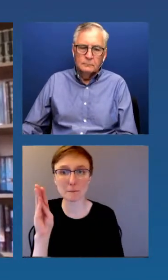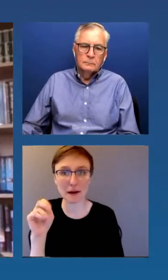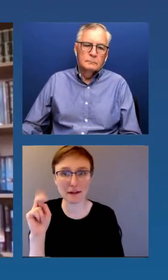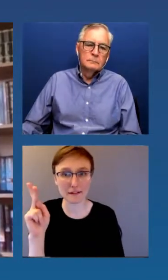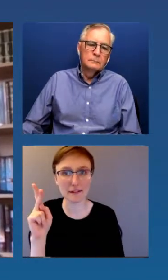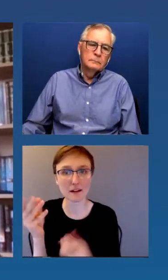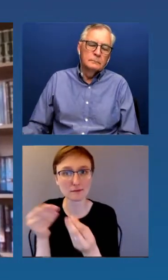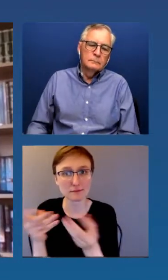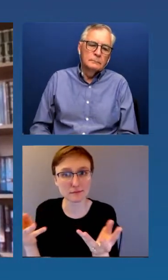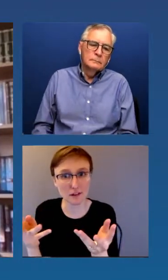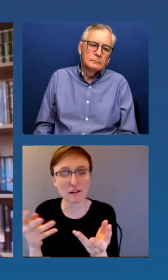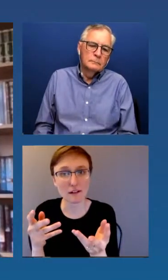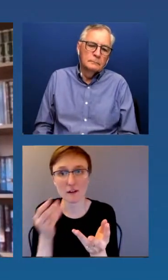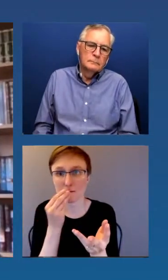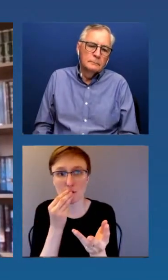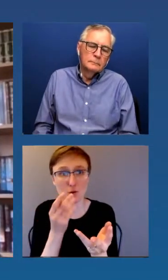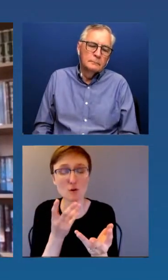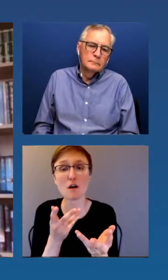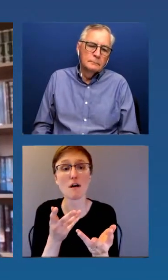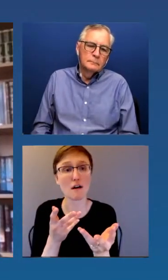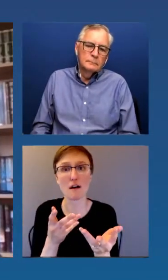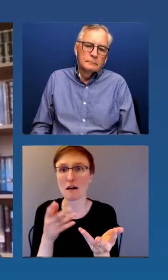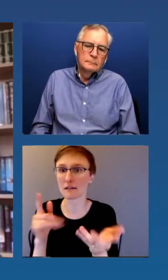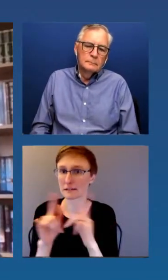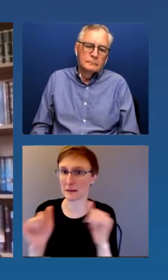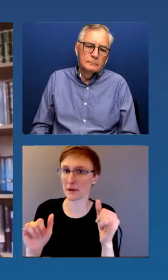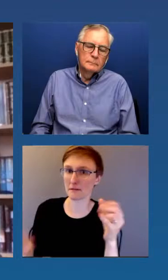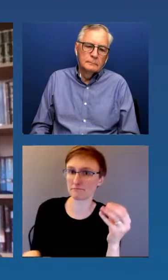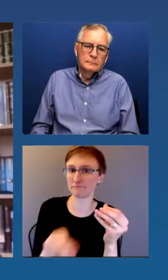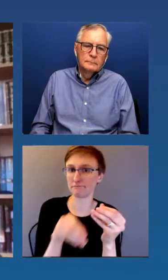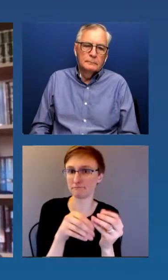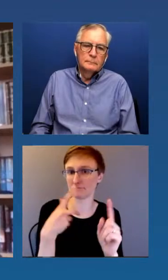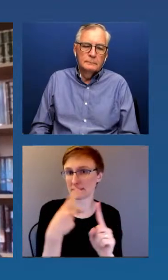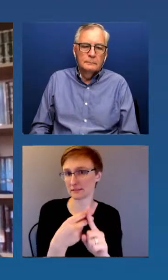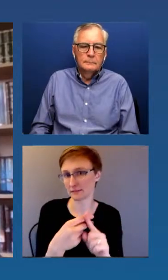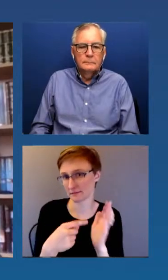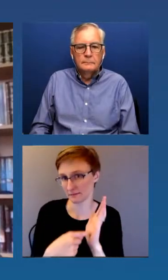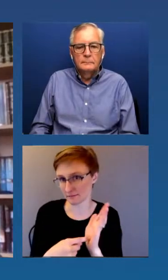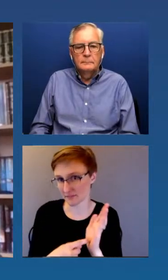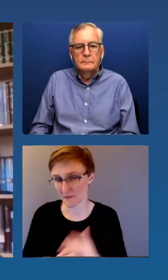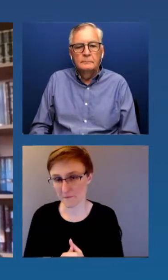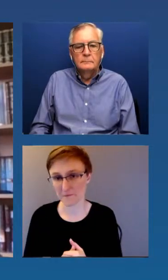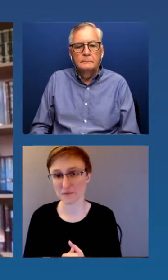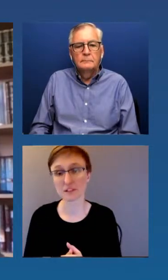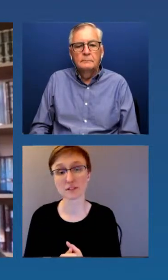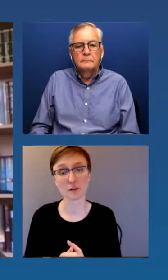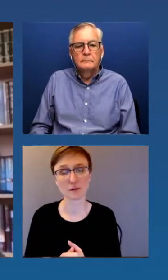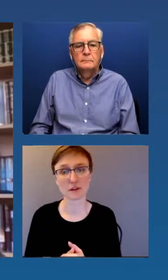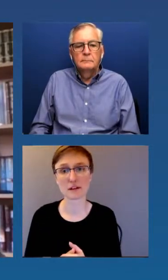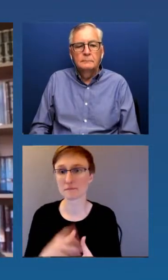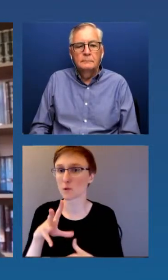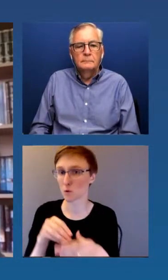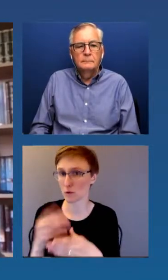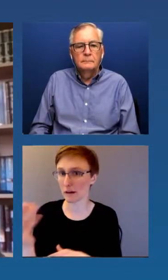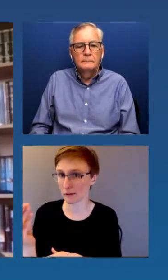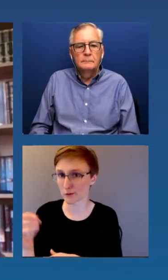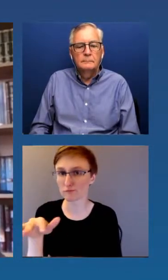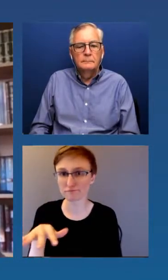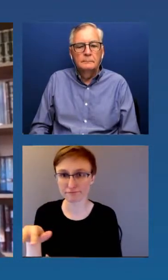that does include outdoor spaces and tents and places where people are likely to congregate.